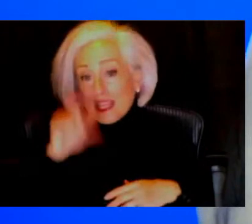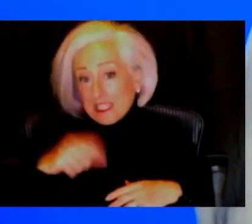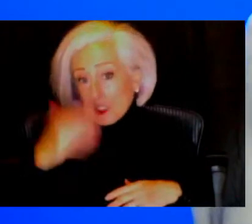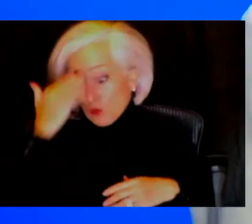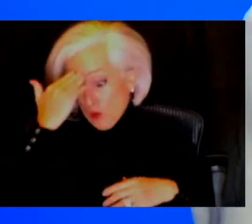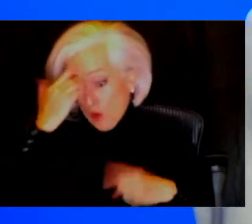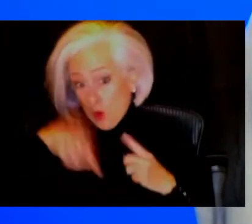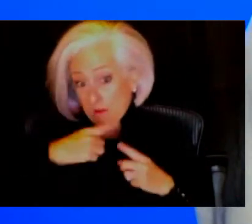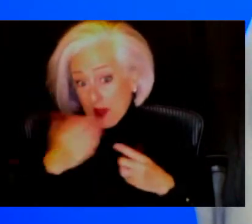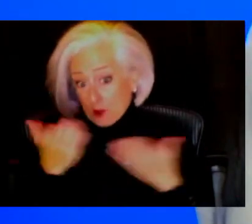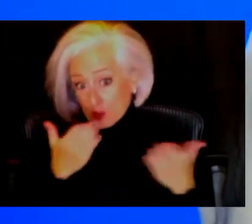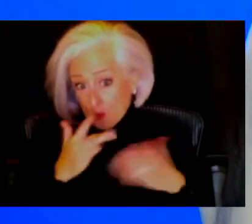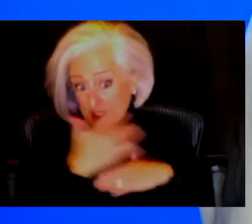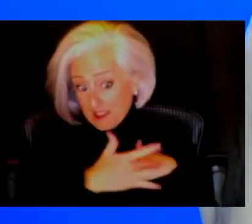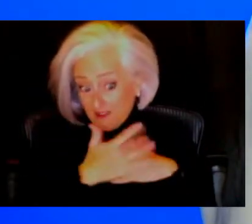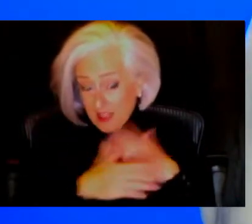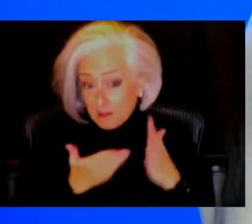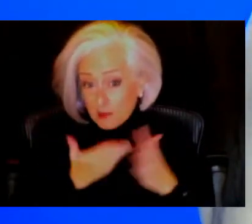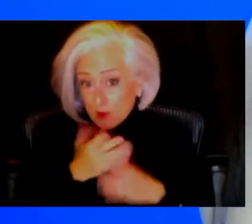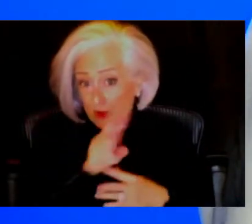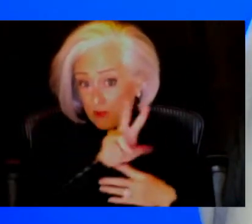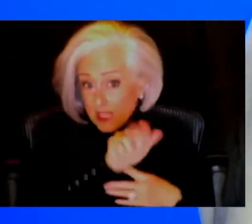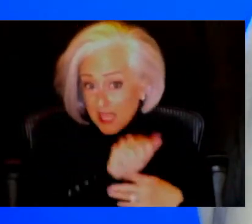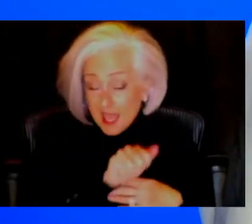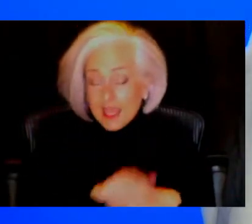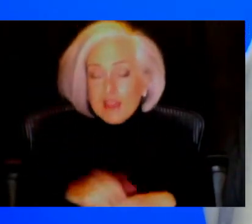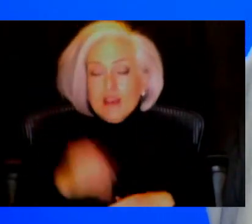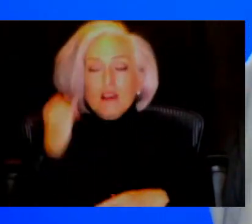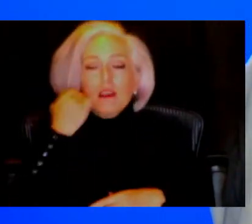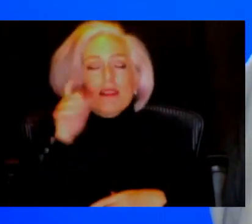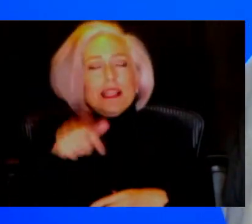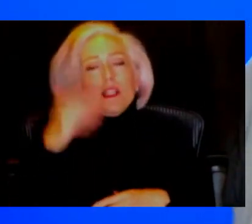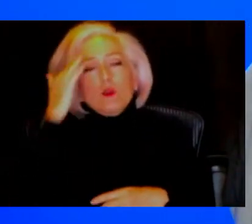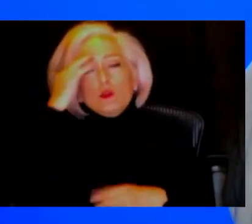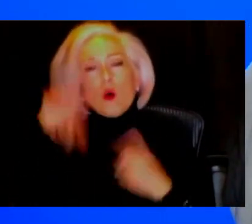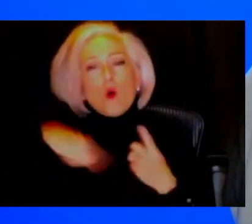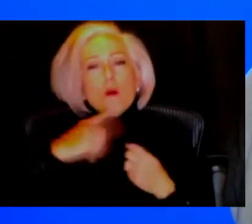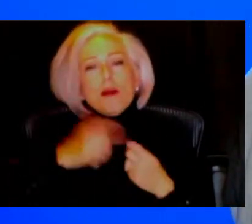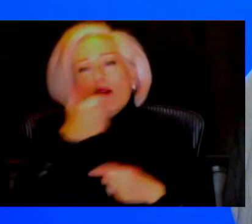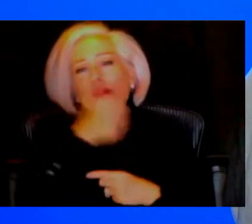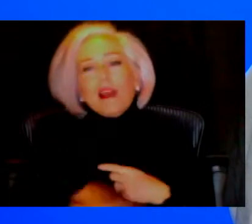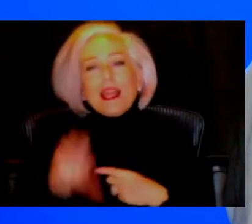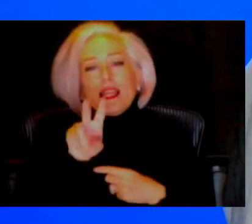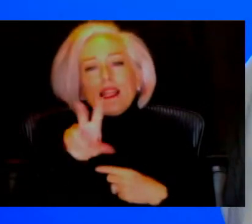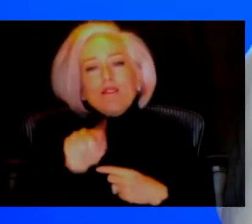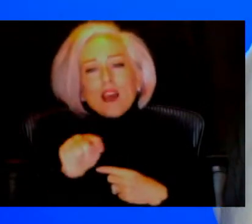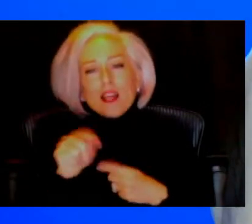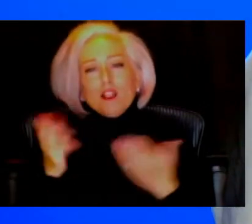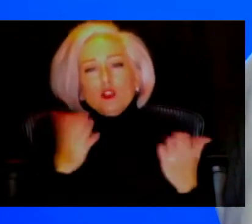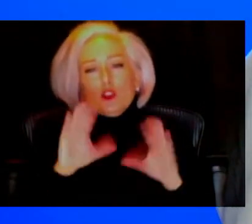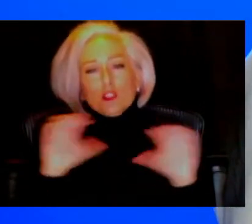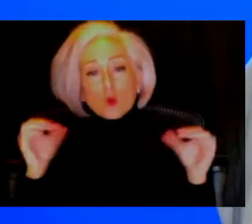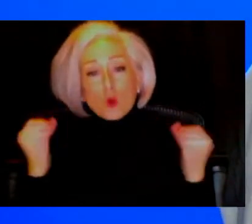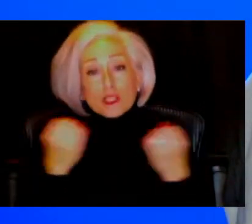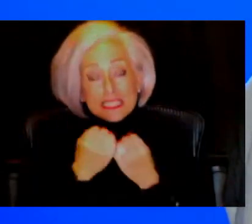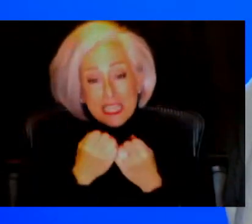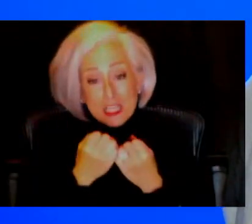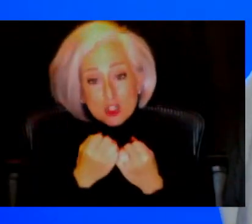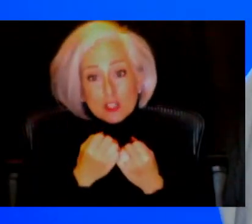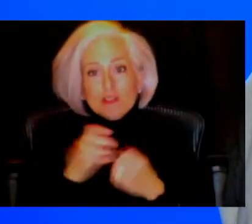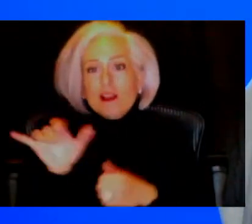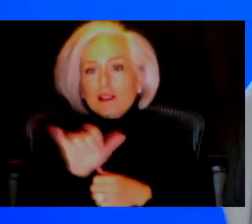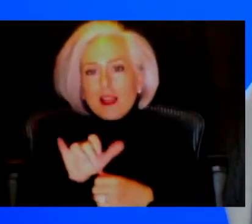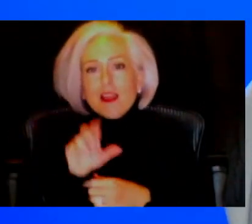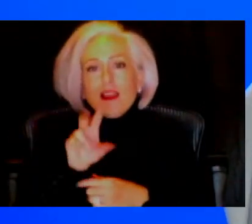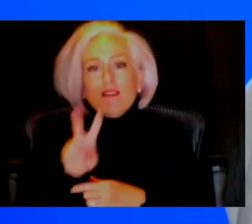that are available through the VA, whether they need to know about any of the veteran service organizations like